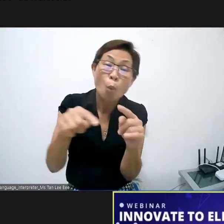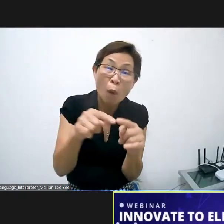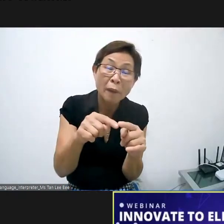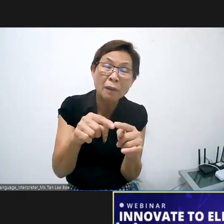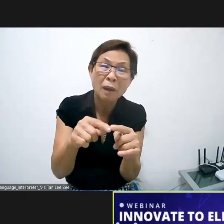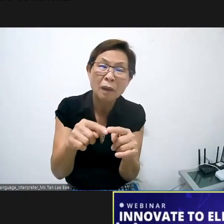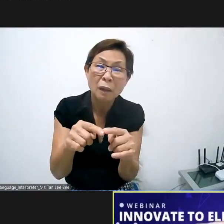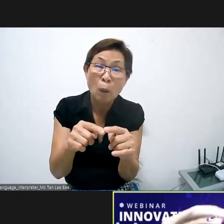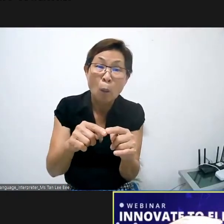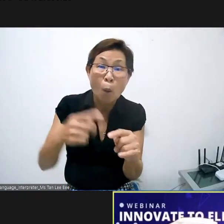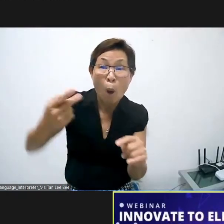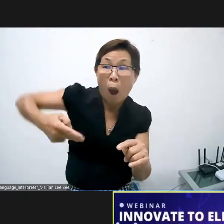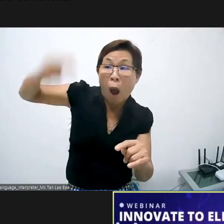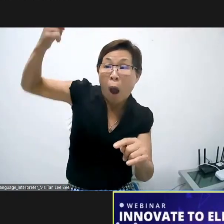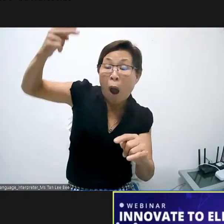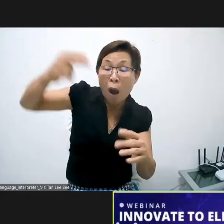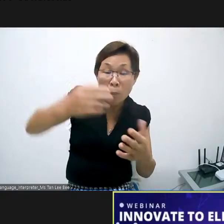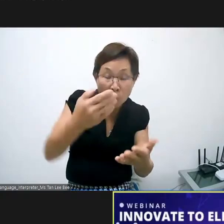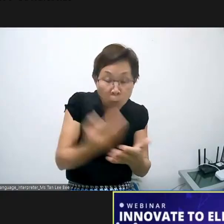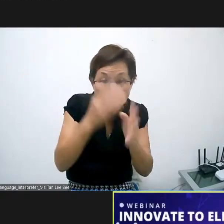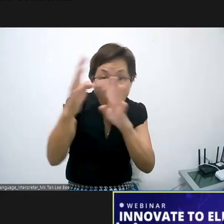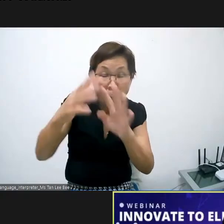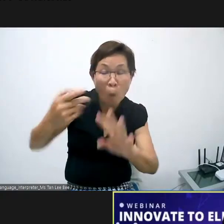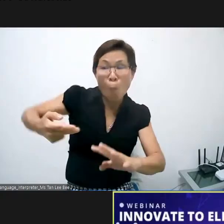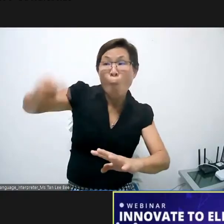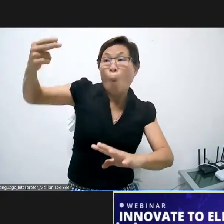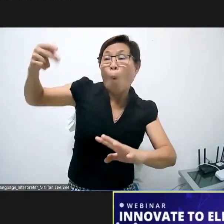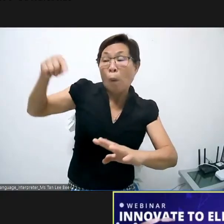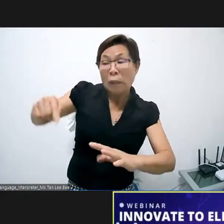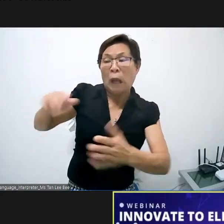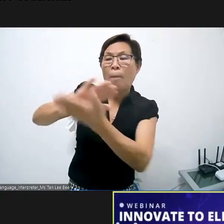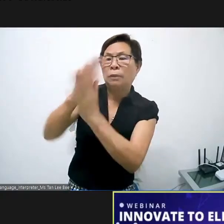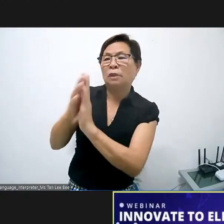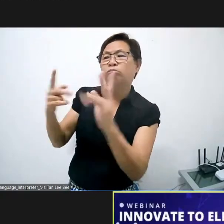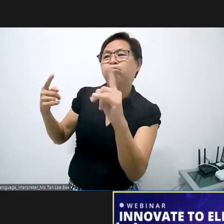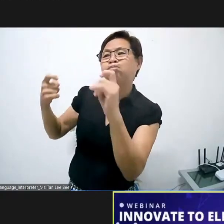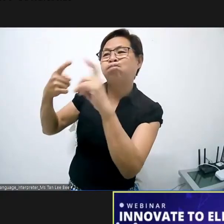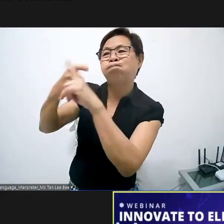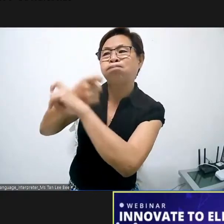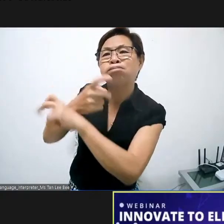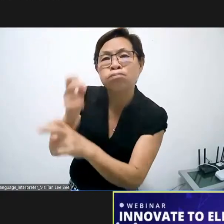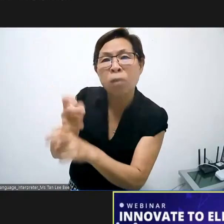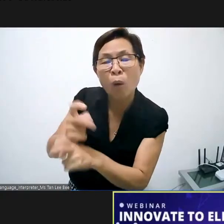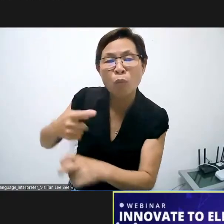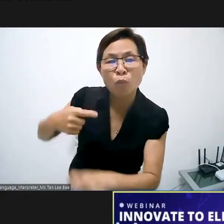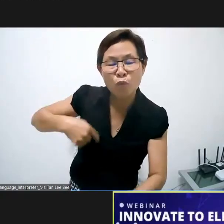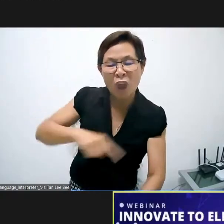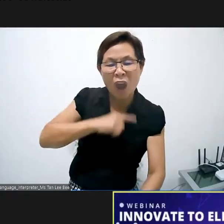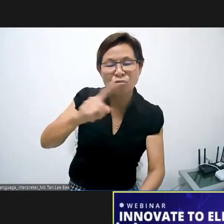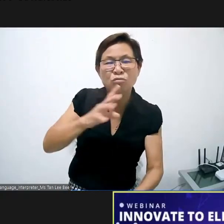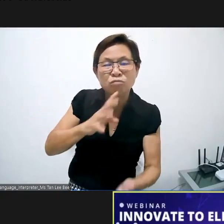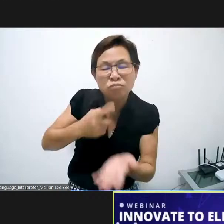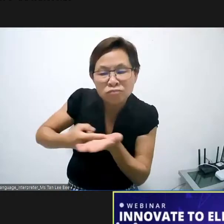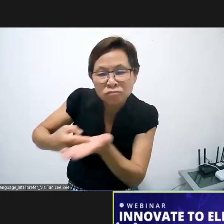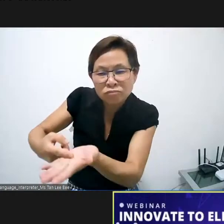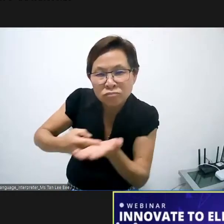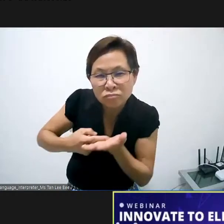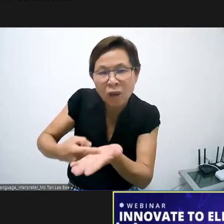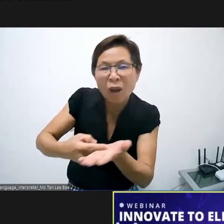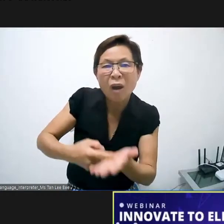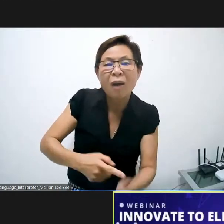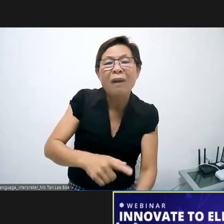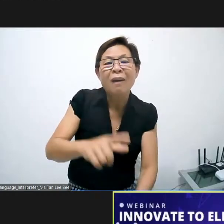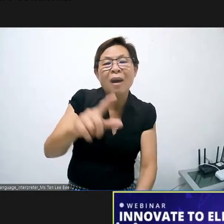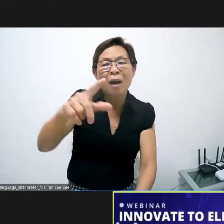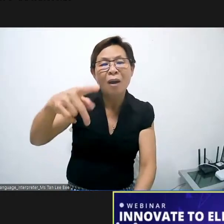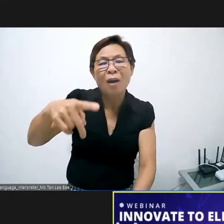a more higher level, it will be a bit complicated. We will have to talk about intellectual property rights.